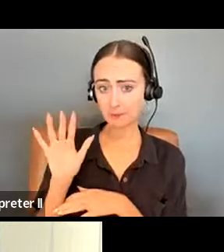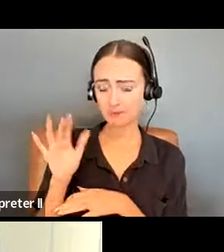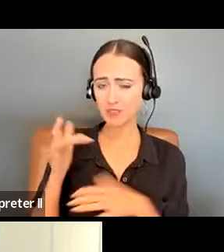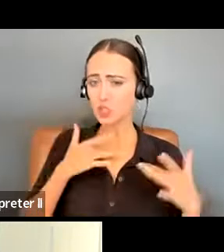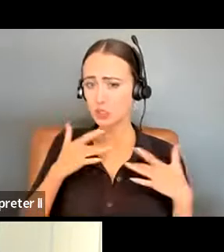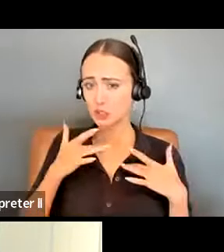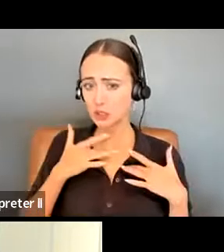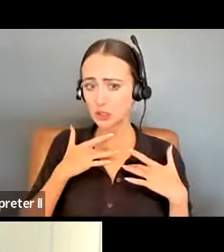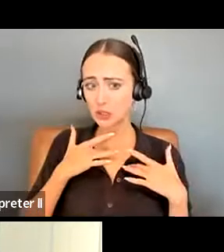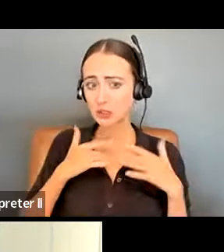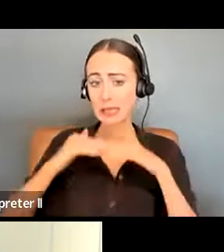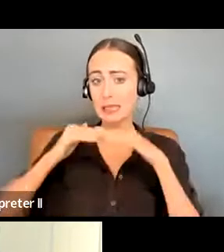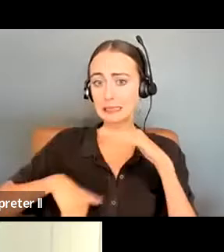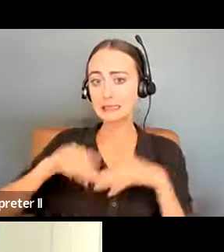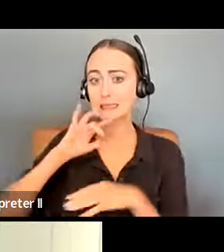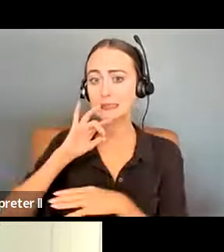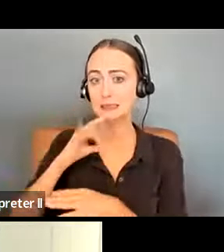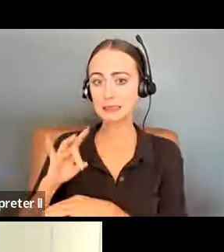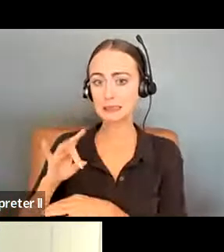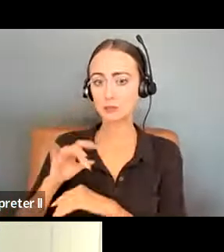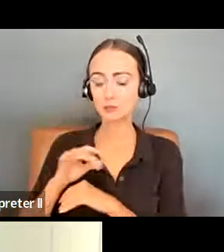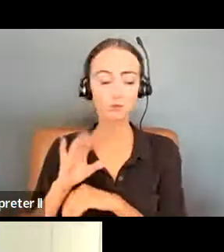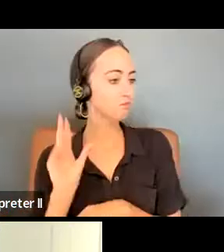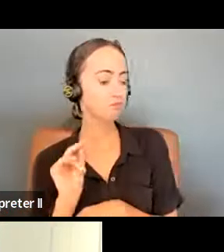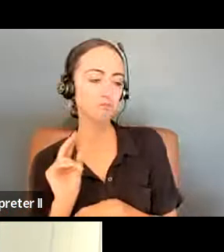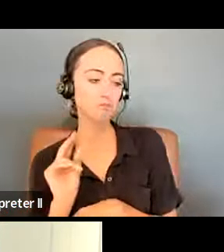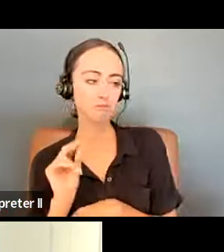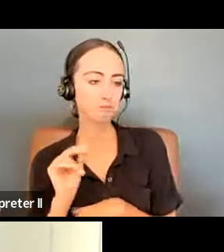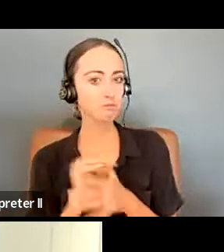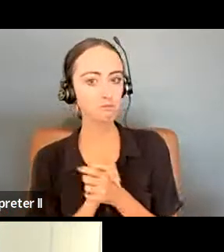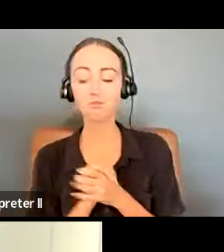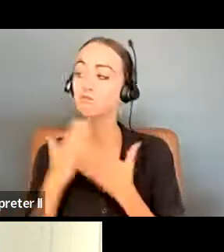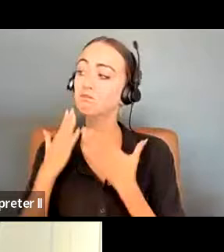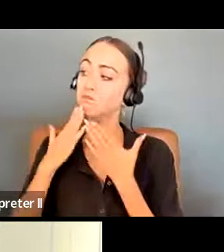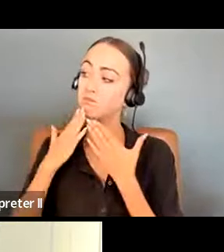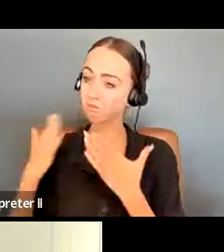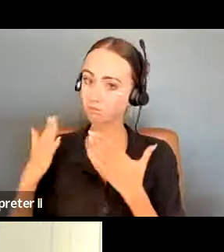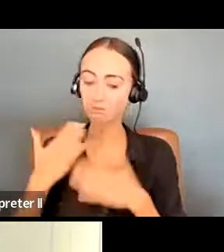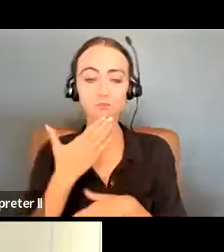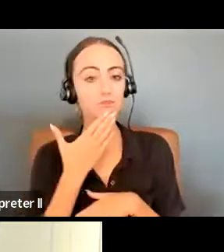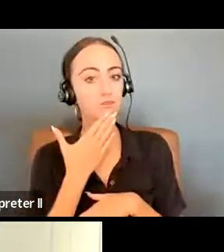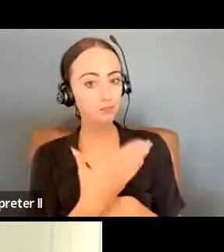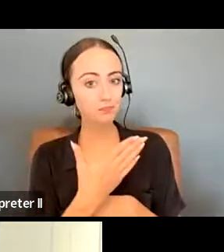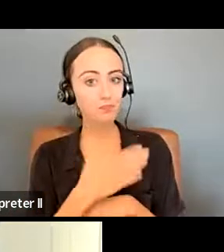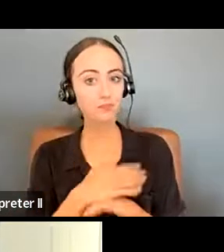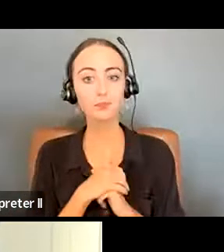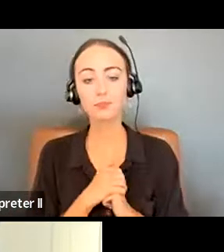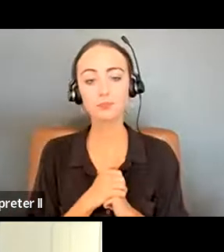concerns under the age of 18? No. Thank you. Thank you.